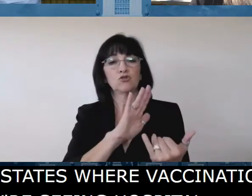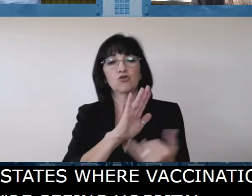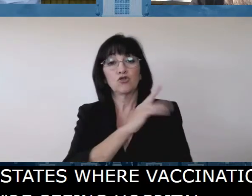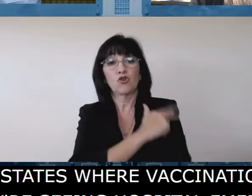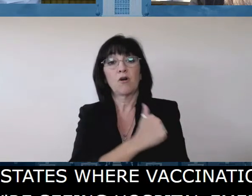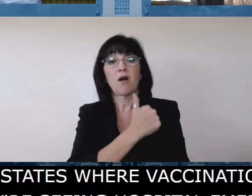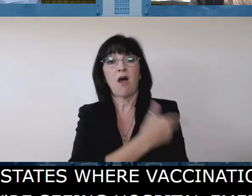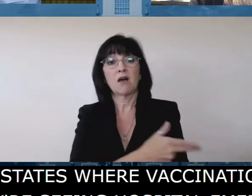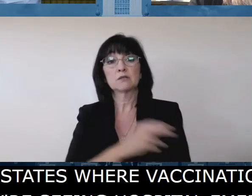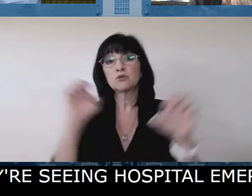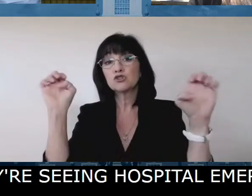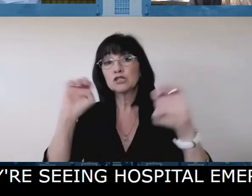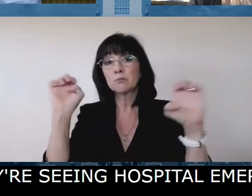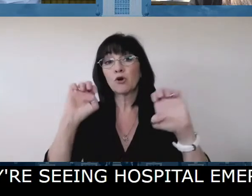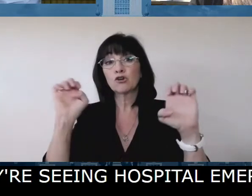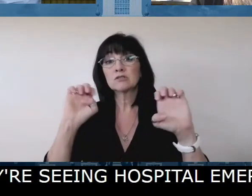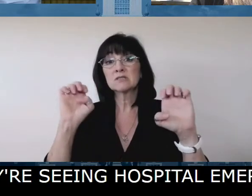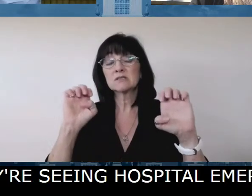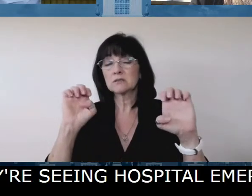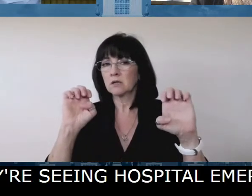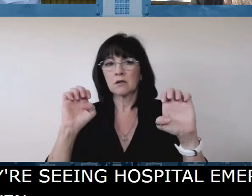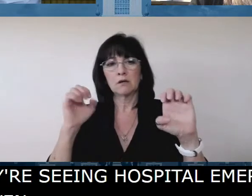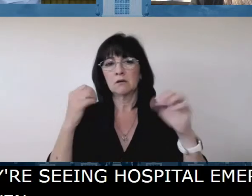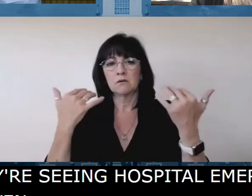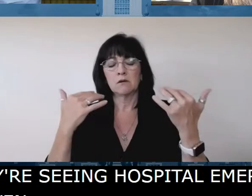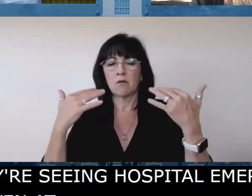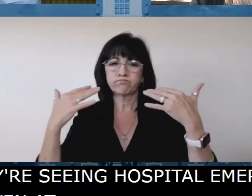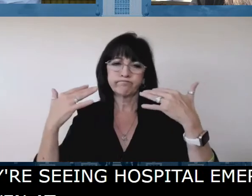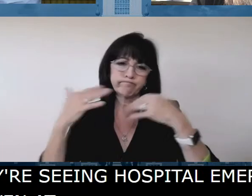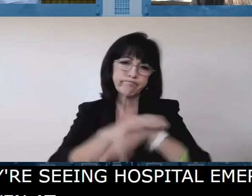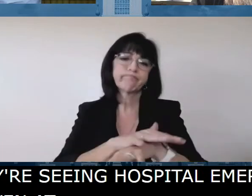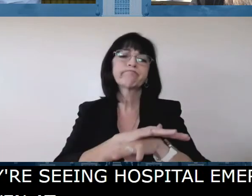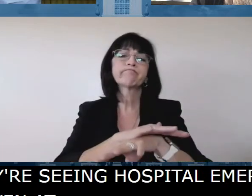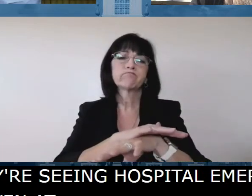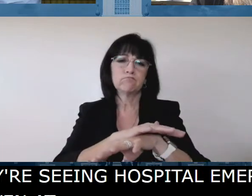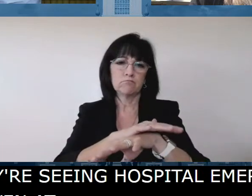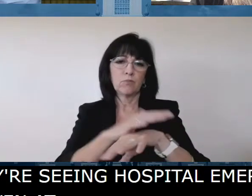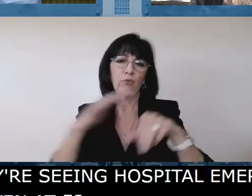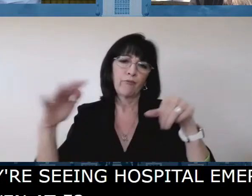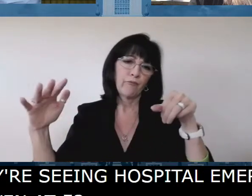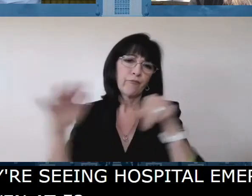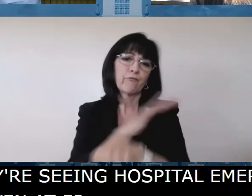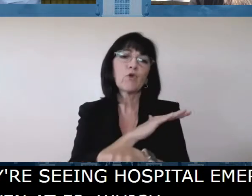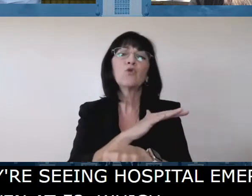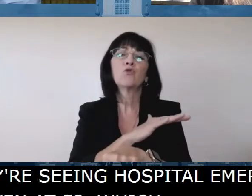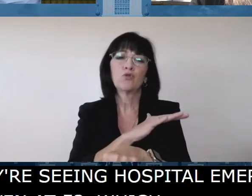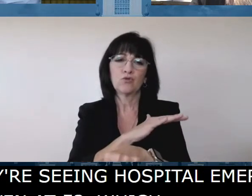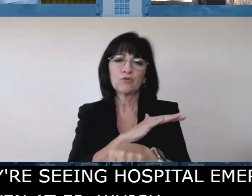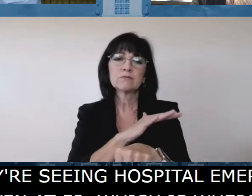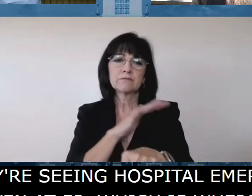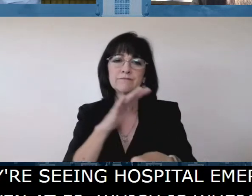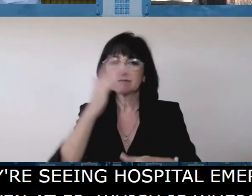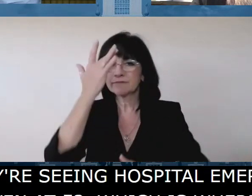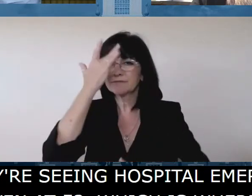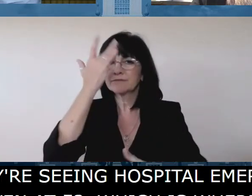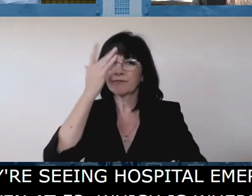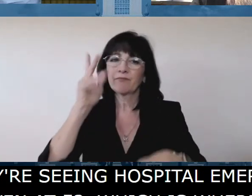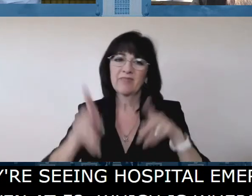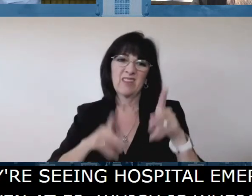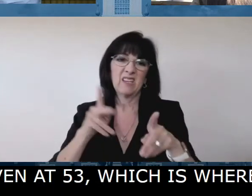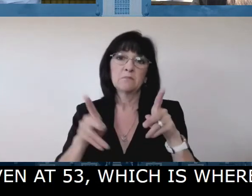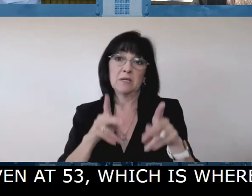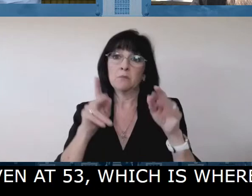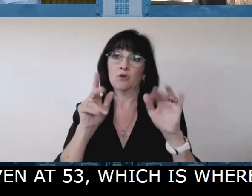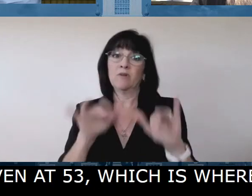overrun. Even at 53, which is where we are in our hospitalizations, that's